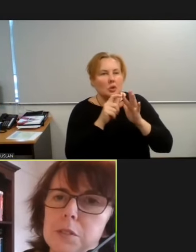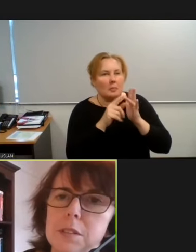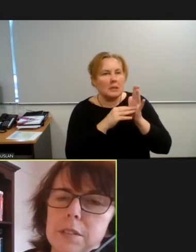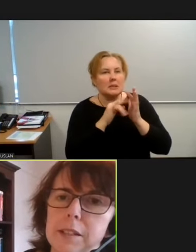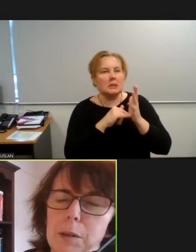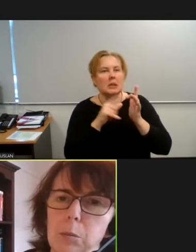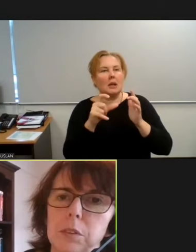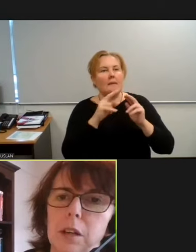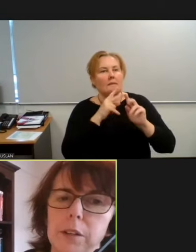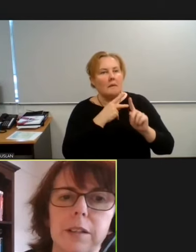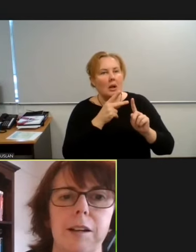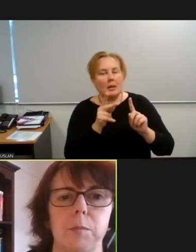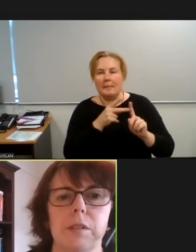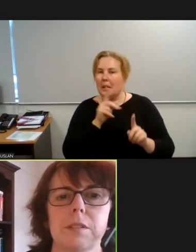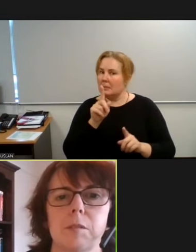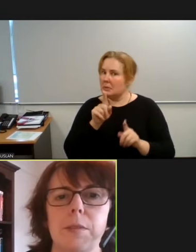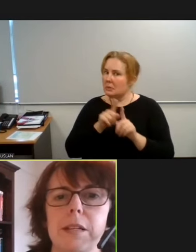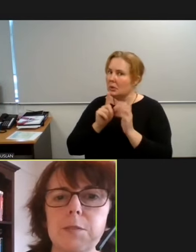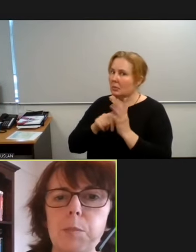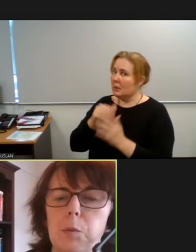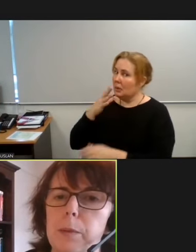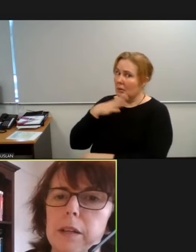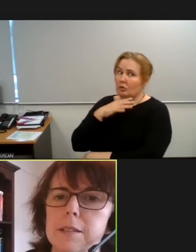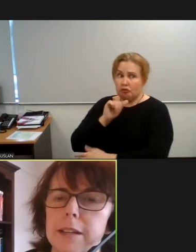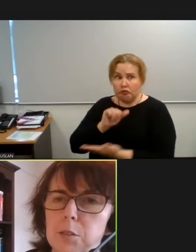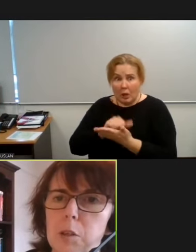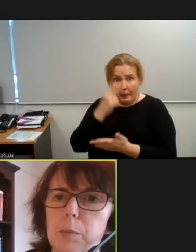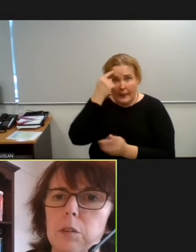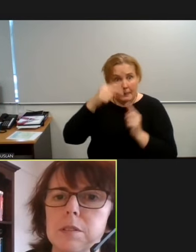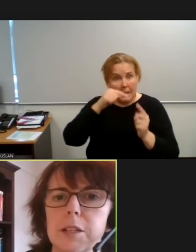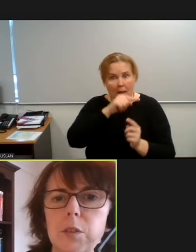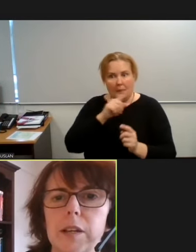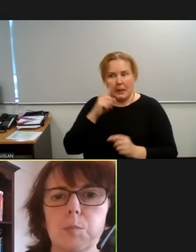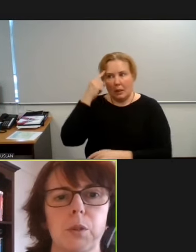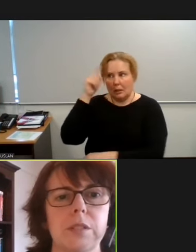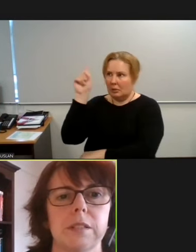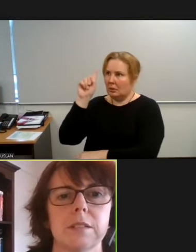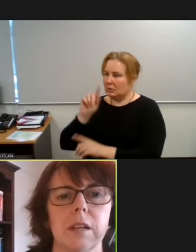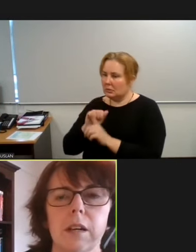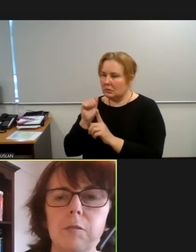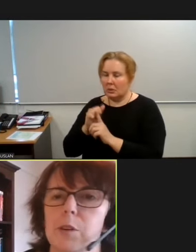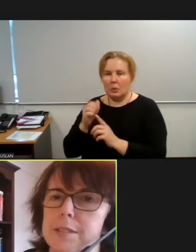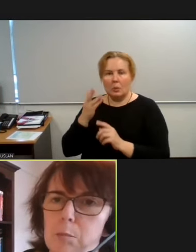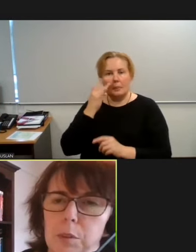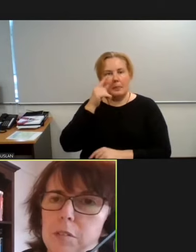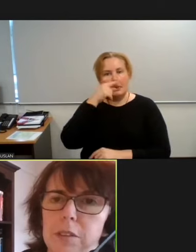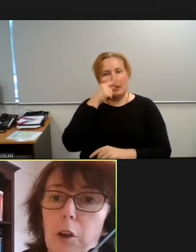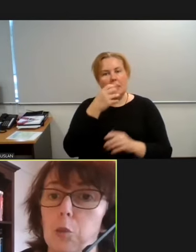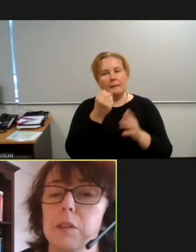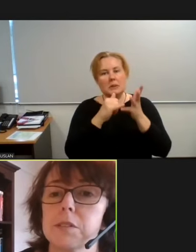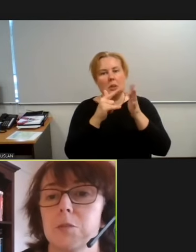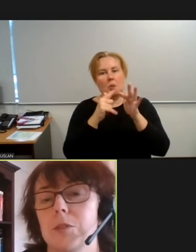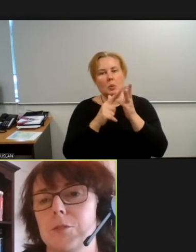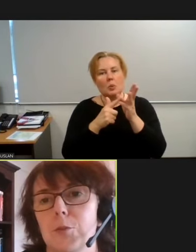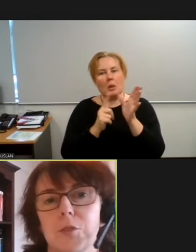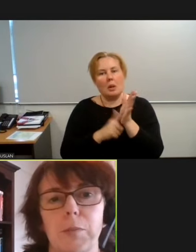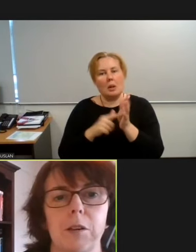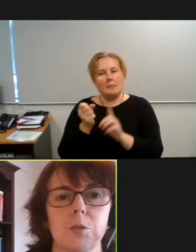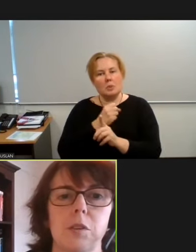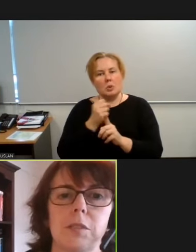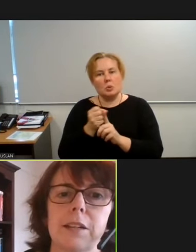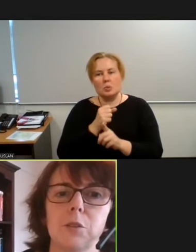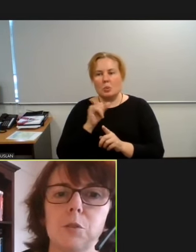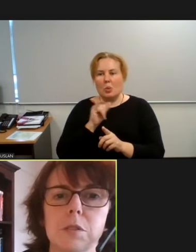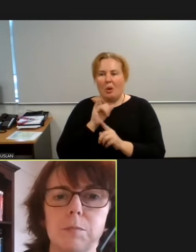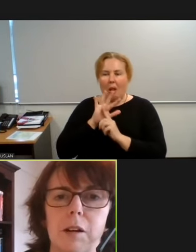think we also need to think about what the current climate means for people being sexually abused, sexually exploited. For example, if they're homeless, as we just talked